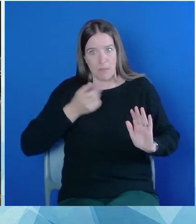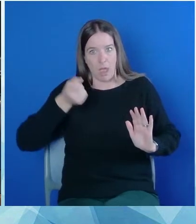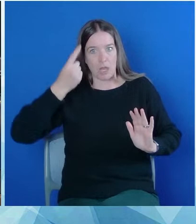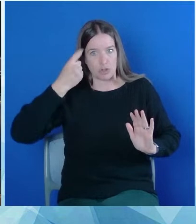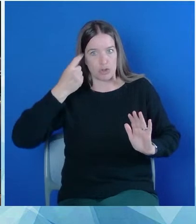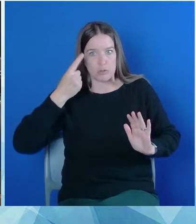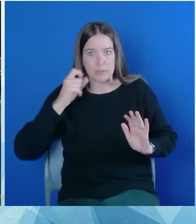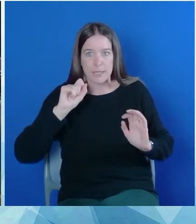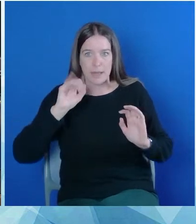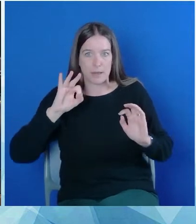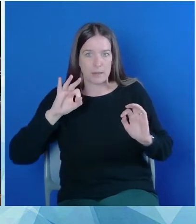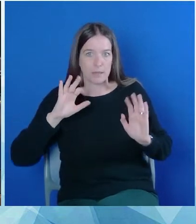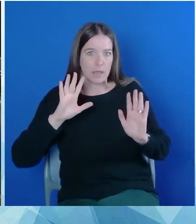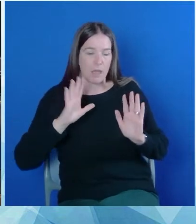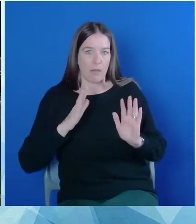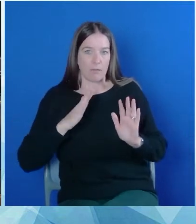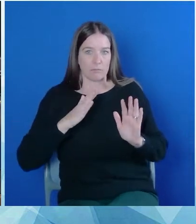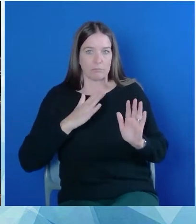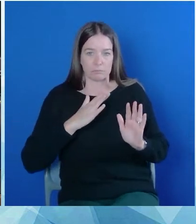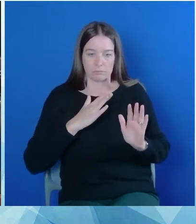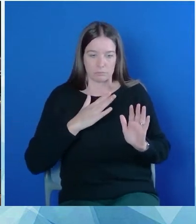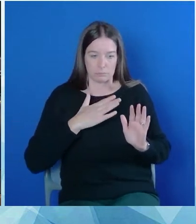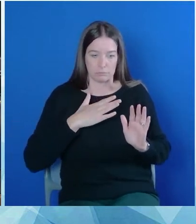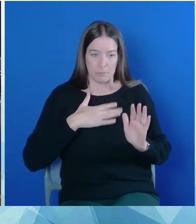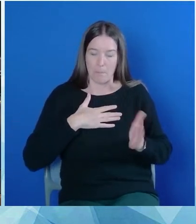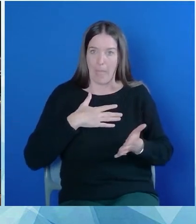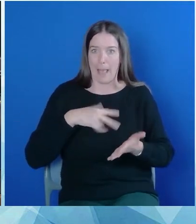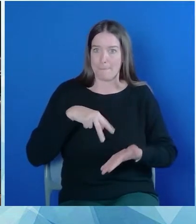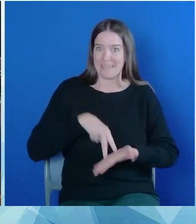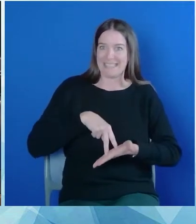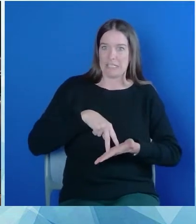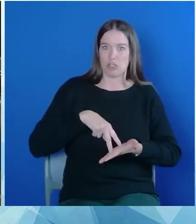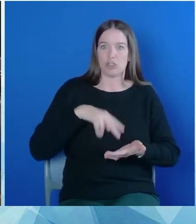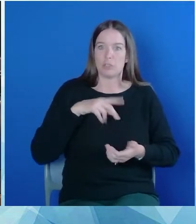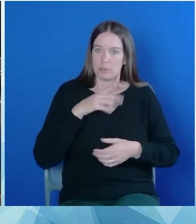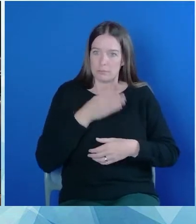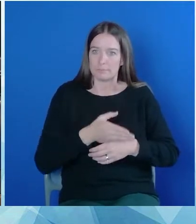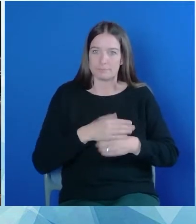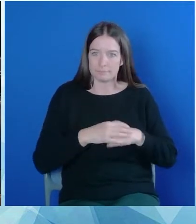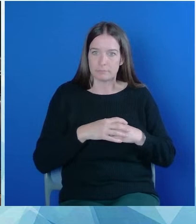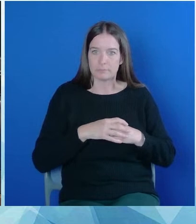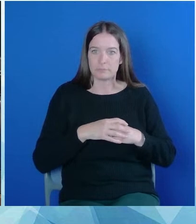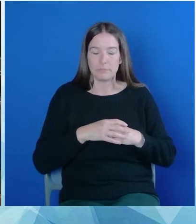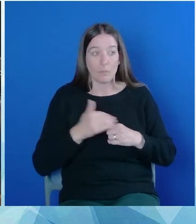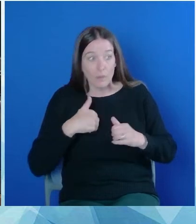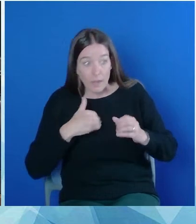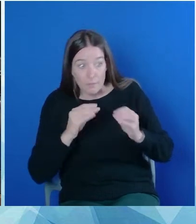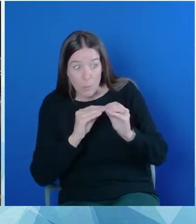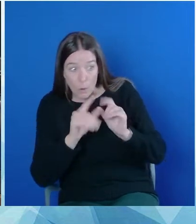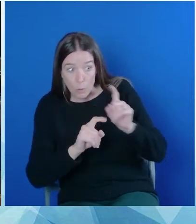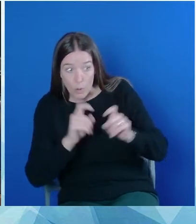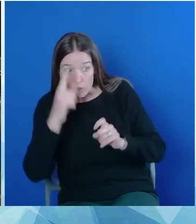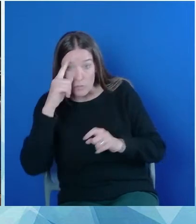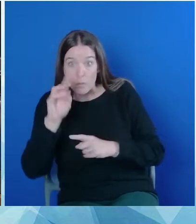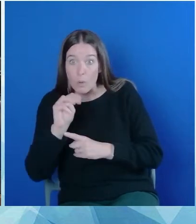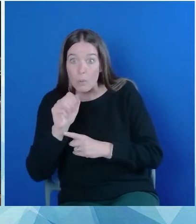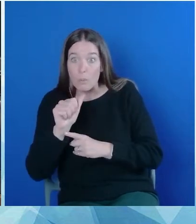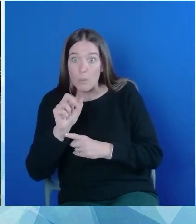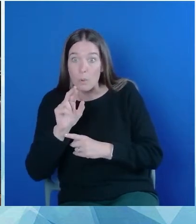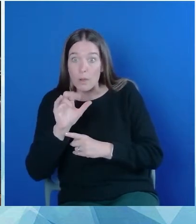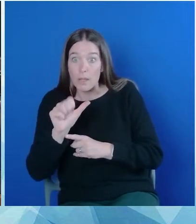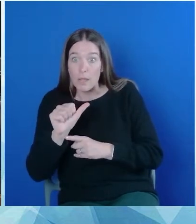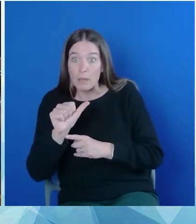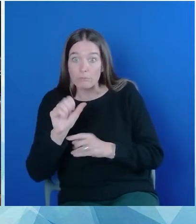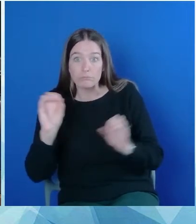Any other questions, comments for Maria? We're going to move on to 7.04,